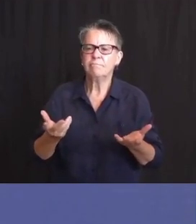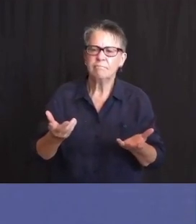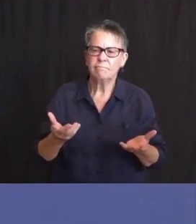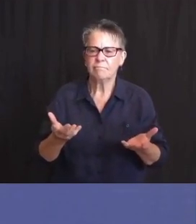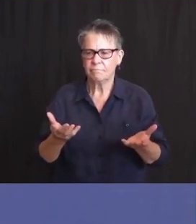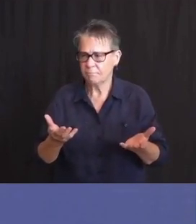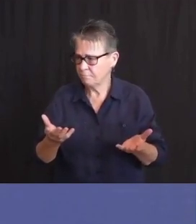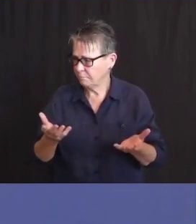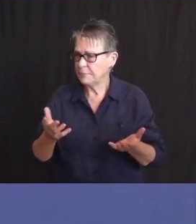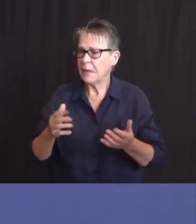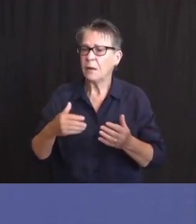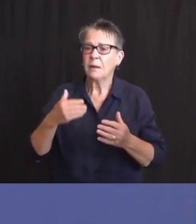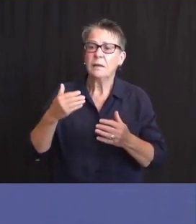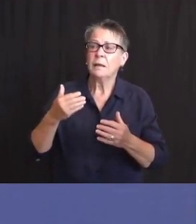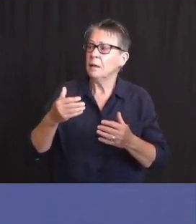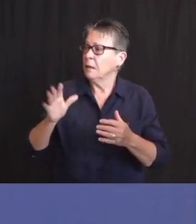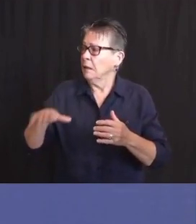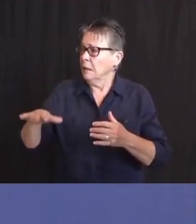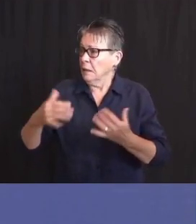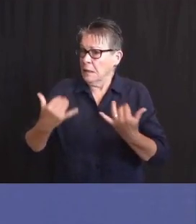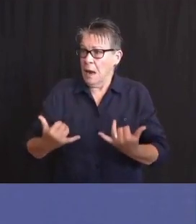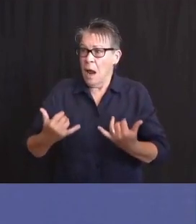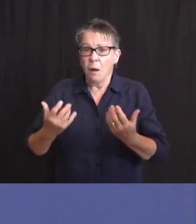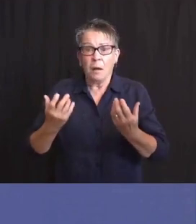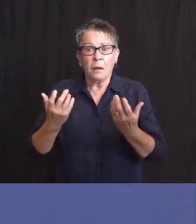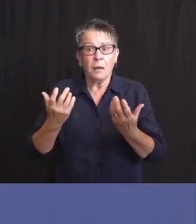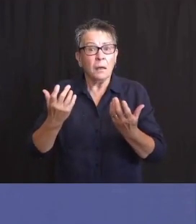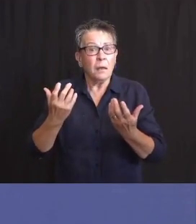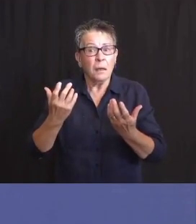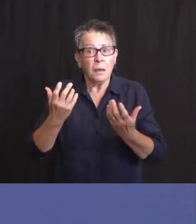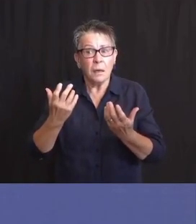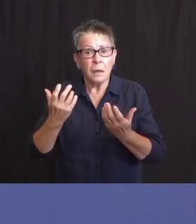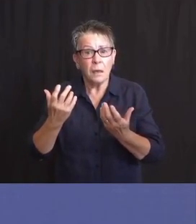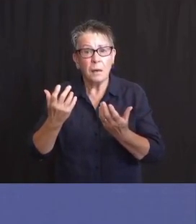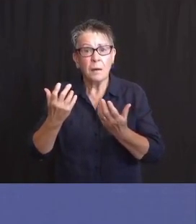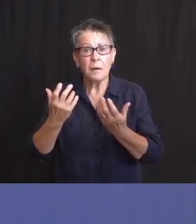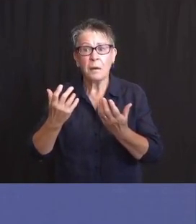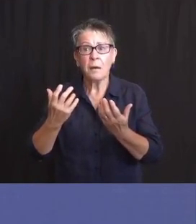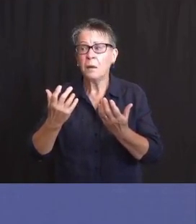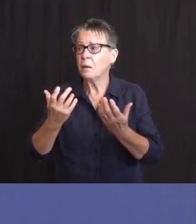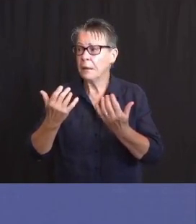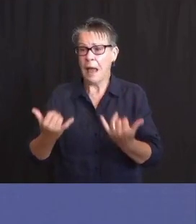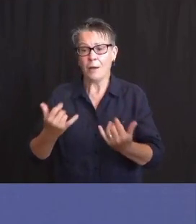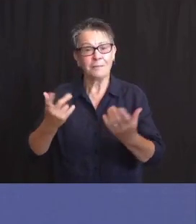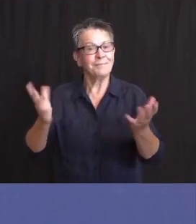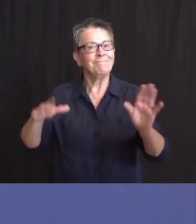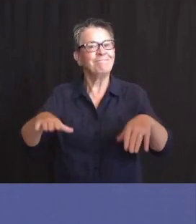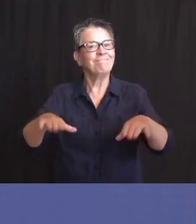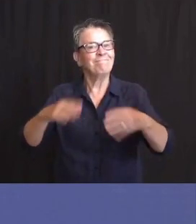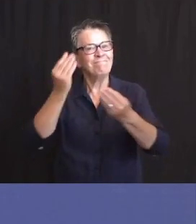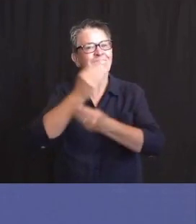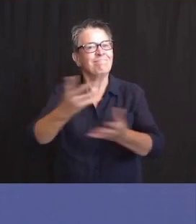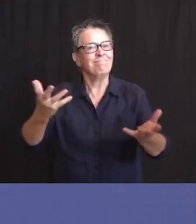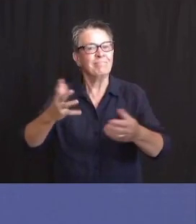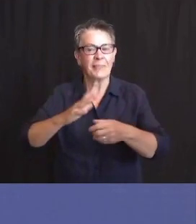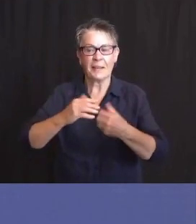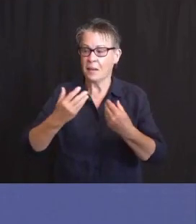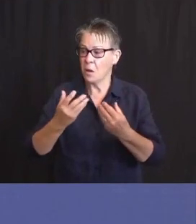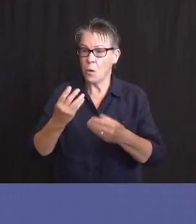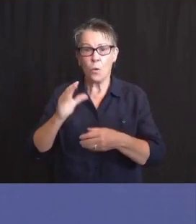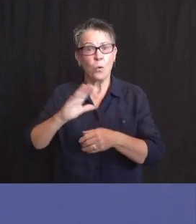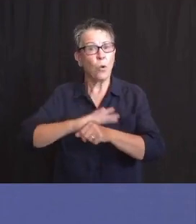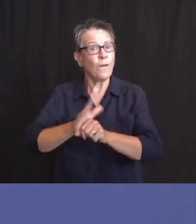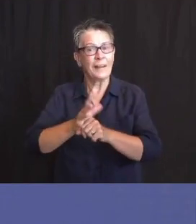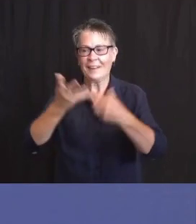you have a mortgage and you're a mortgage payer, we don't want and don't expect that you're going to have a